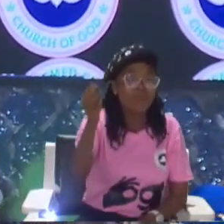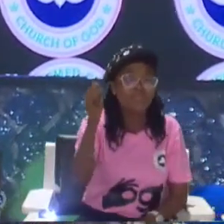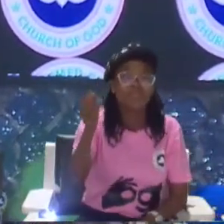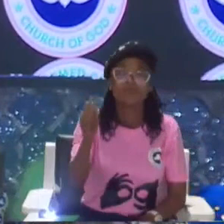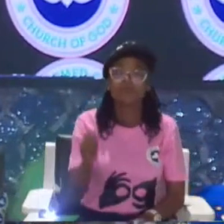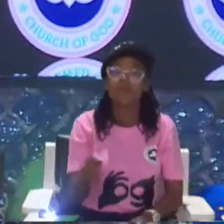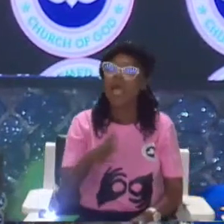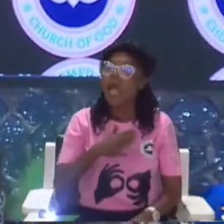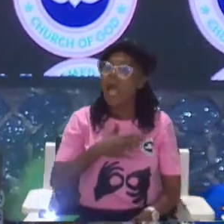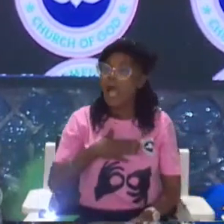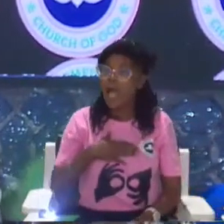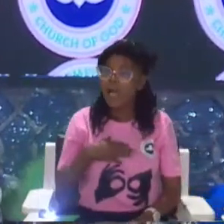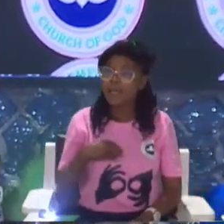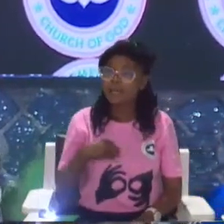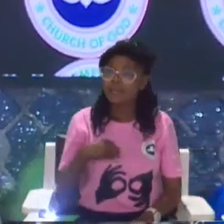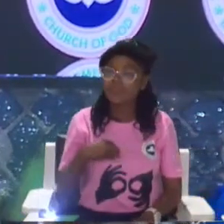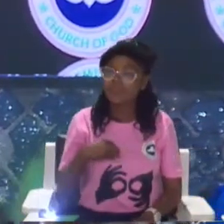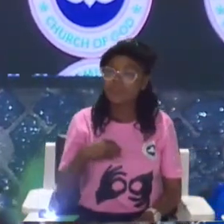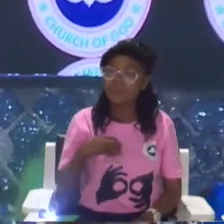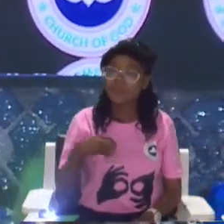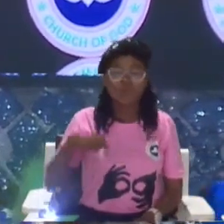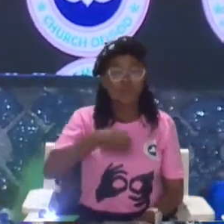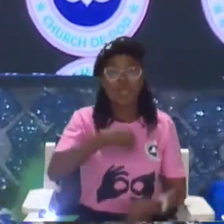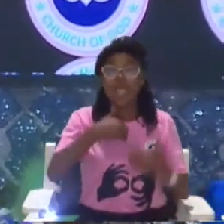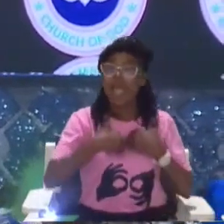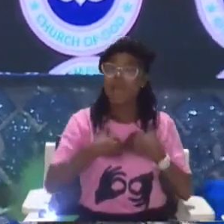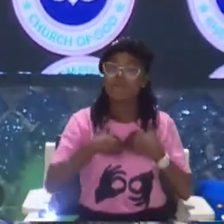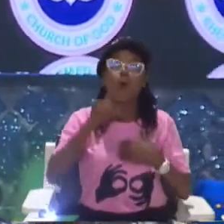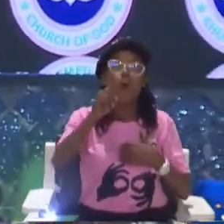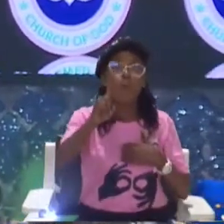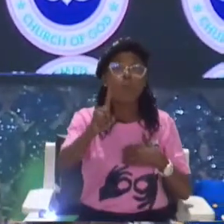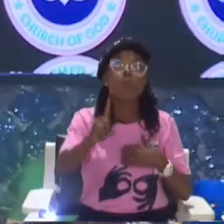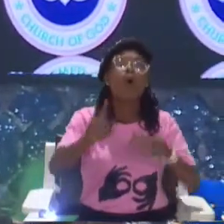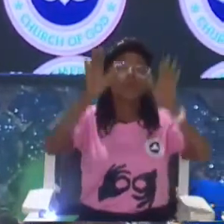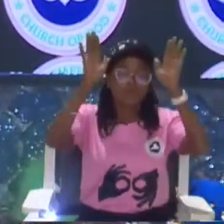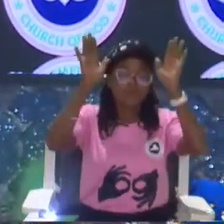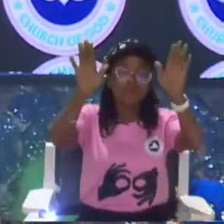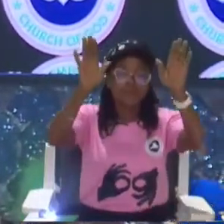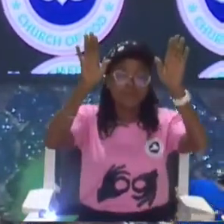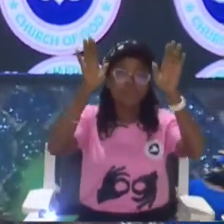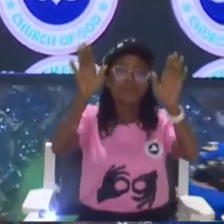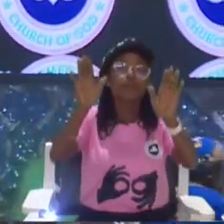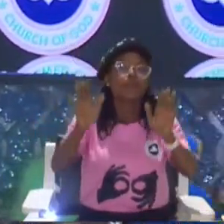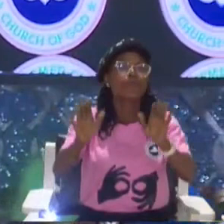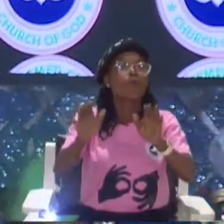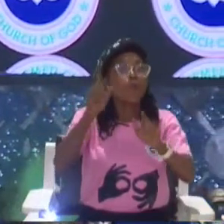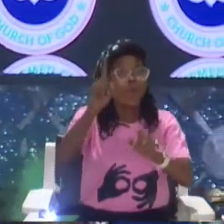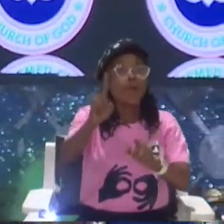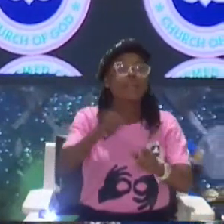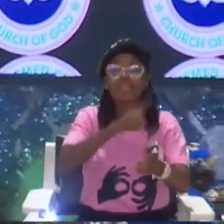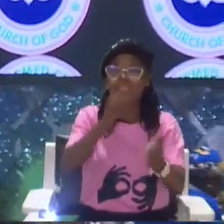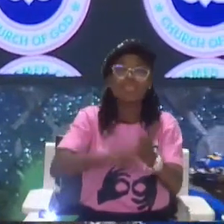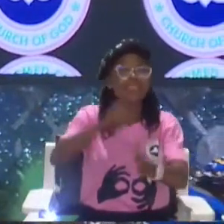We had one beautiful one this night. Ẹ gbọ́ ọkàn tó rẹwà gidigidi lálẹ́ yìí.